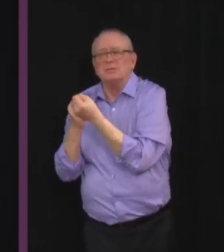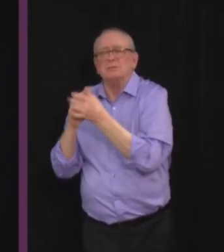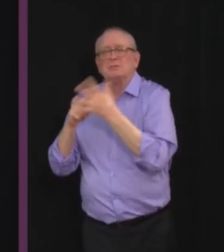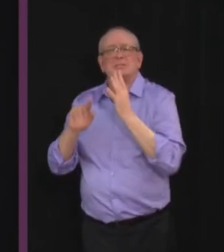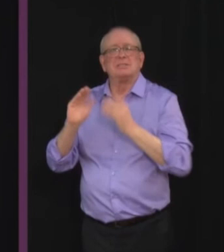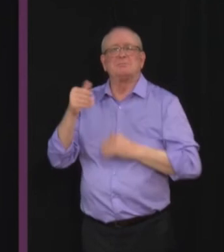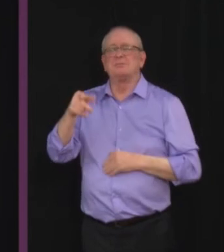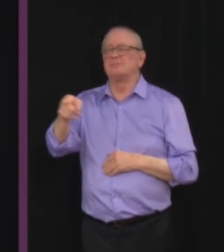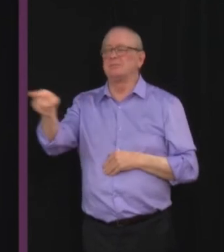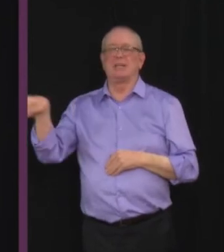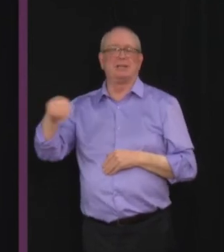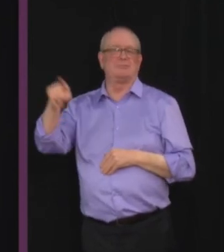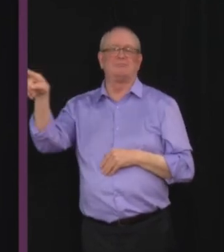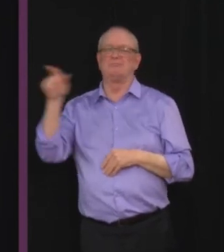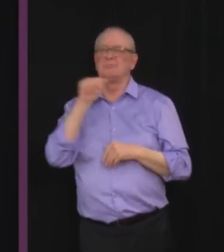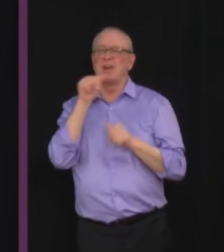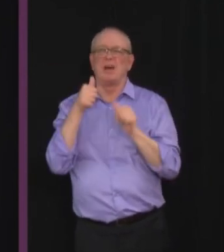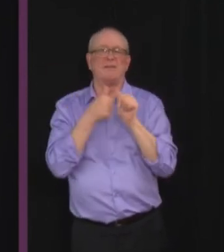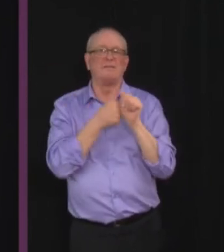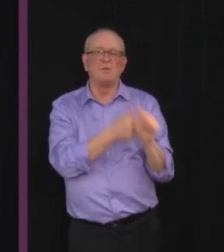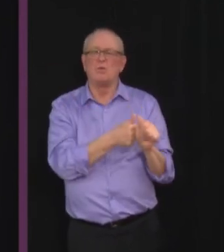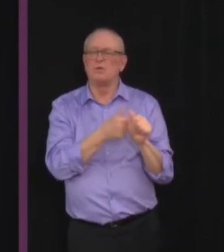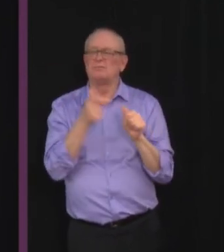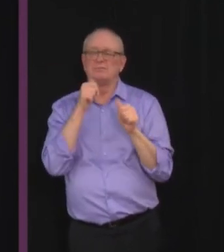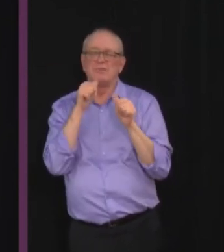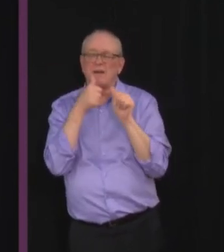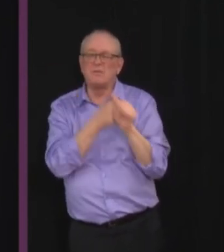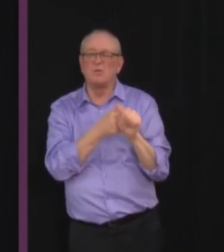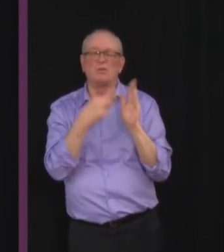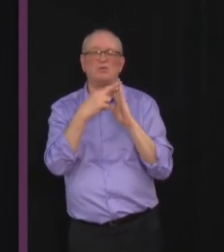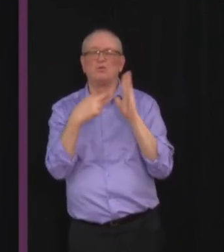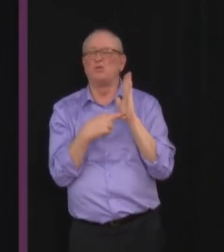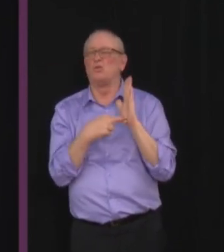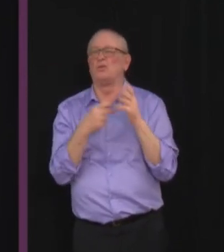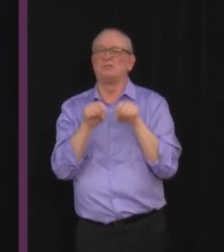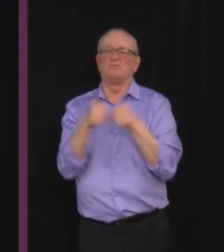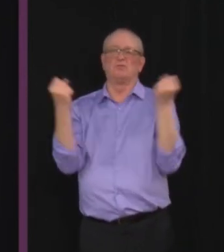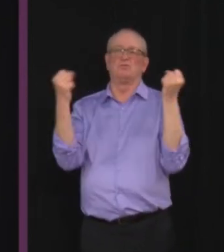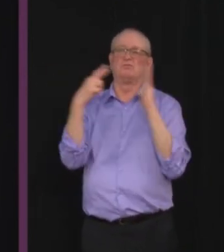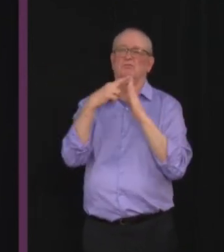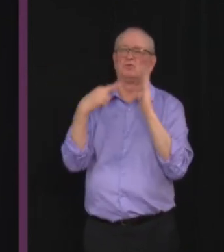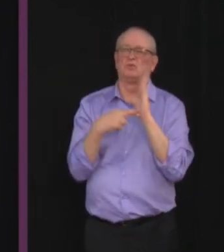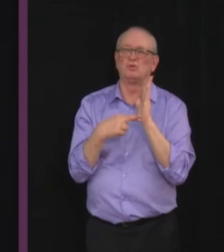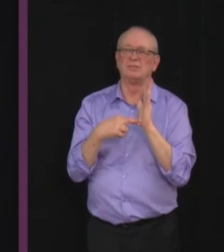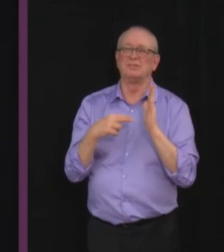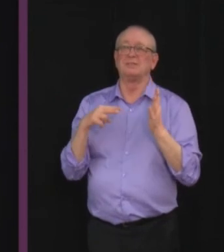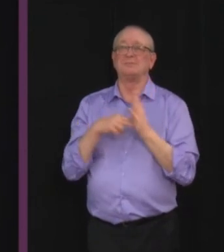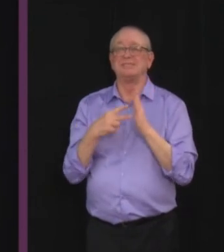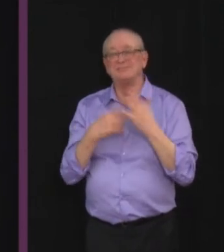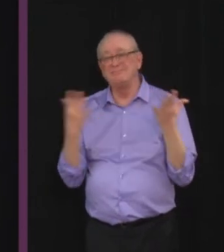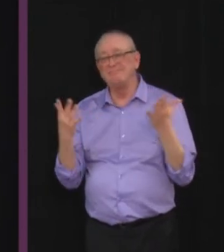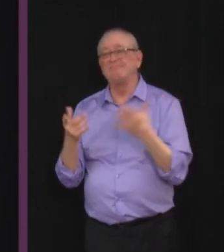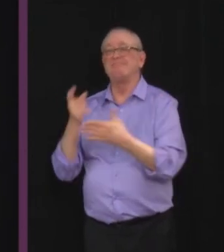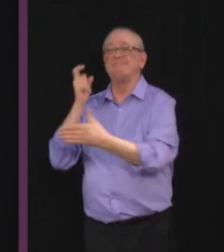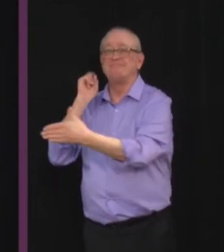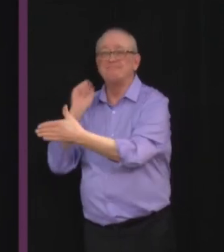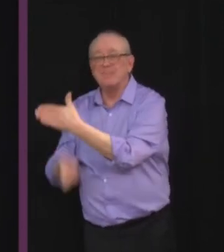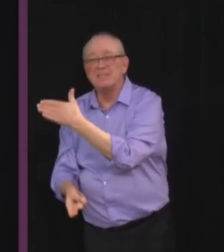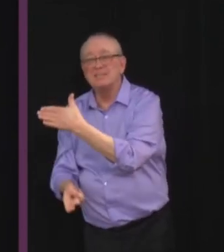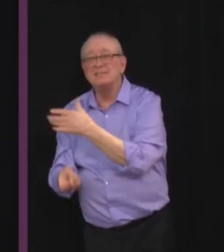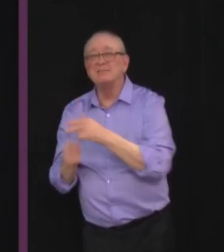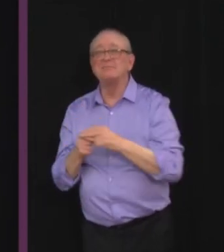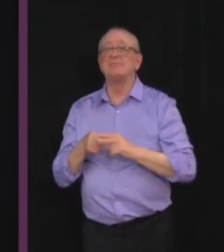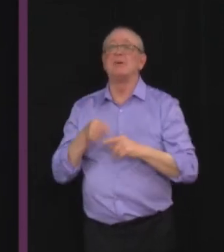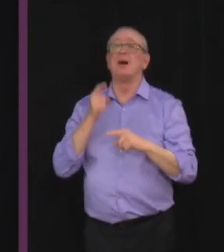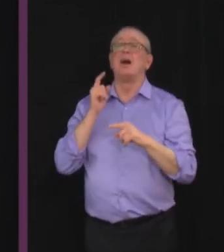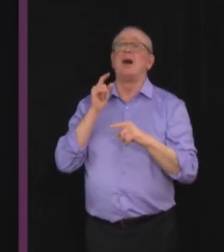prevention requirements. And enforcement activities then escalated to fines and subsequent orders from AHS that the